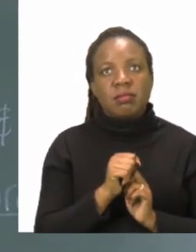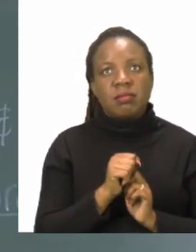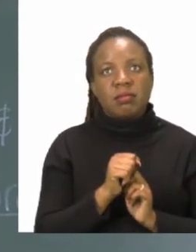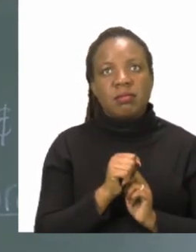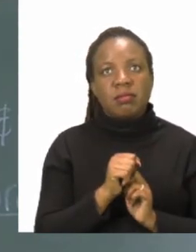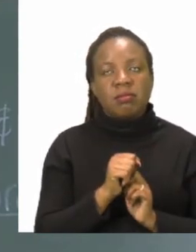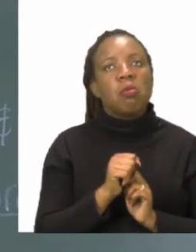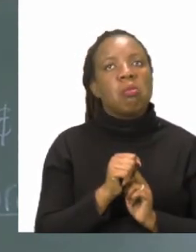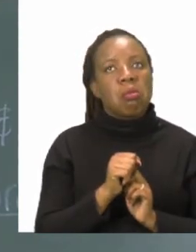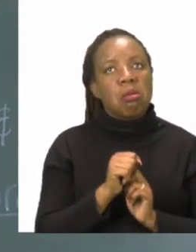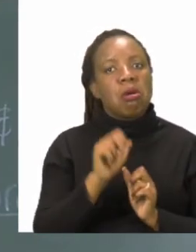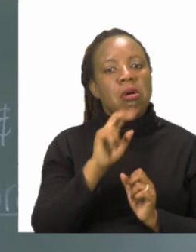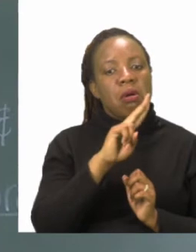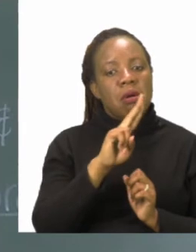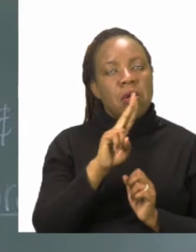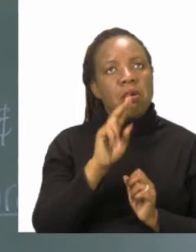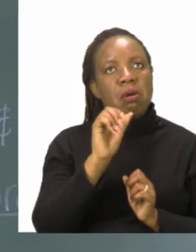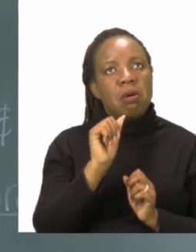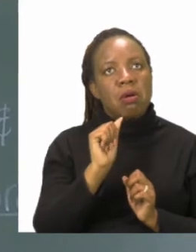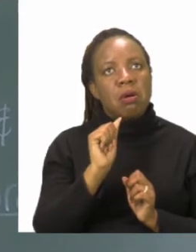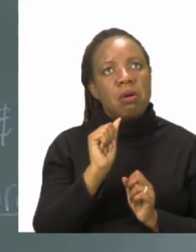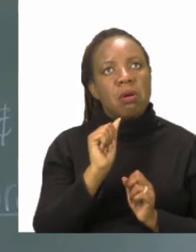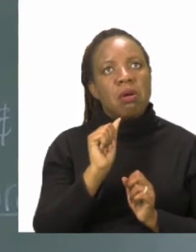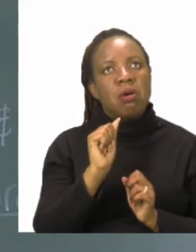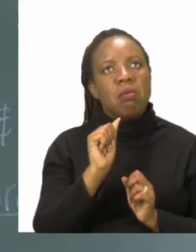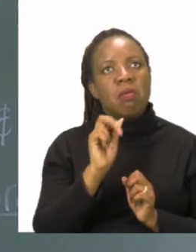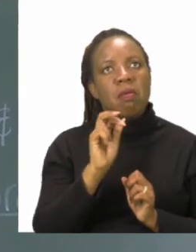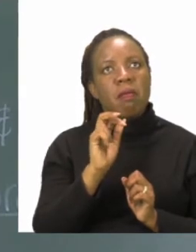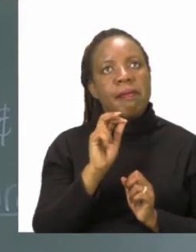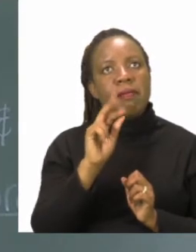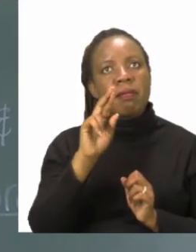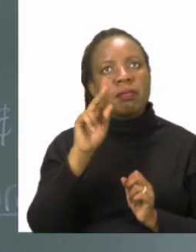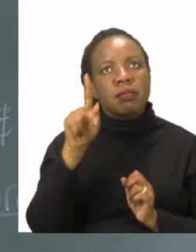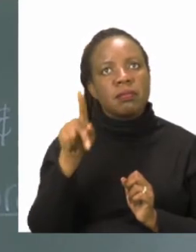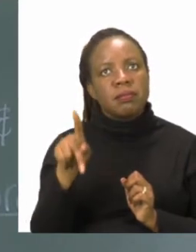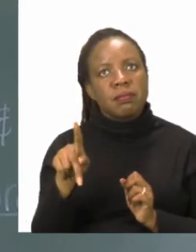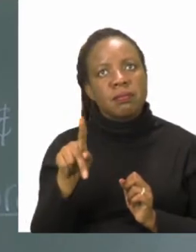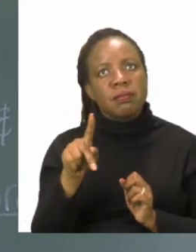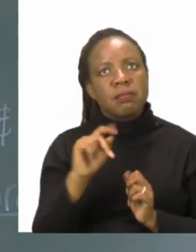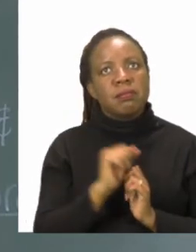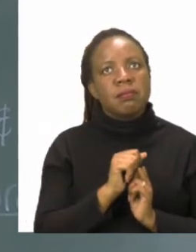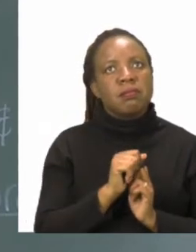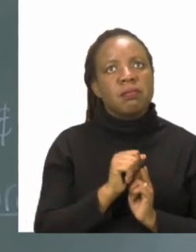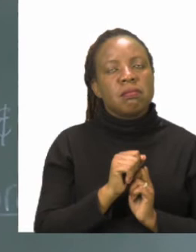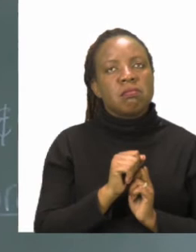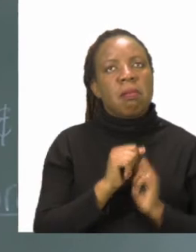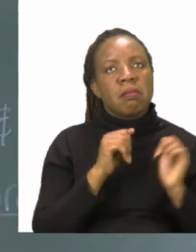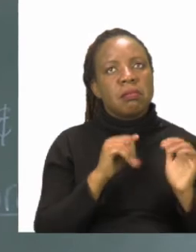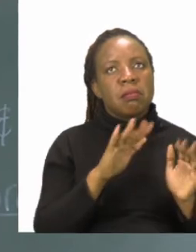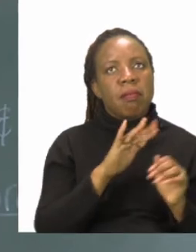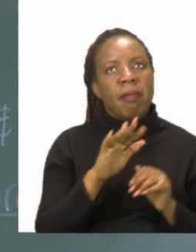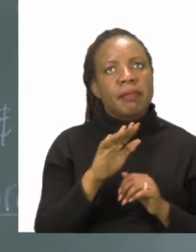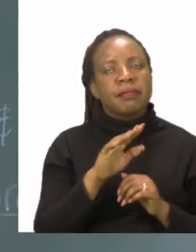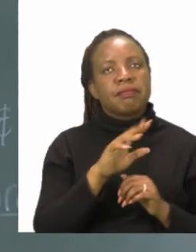harp. What does the word harp start with? It starts with the letter H. Do